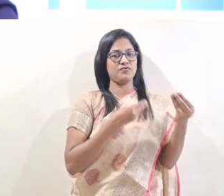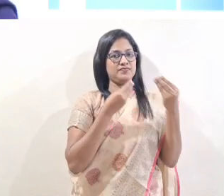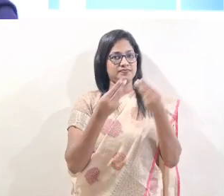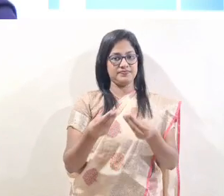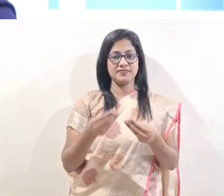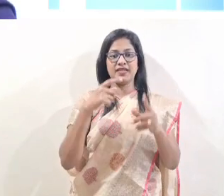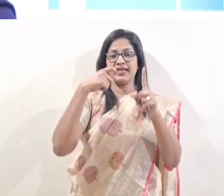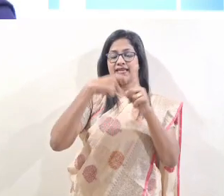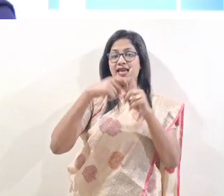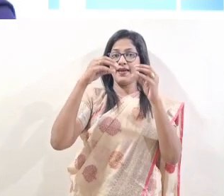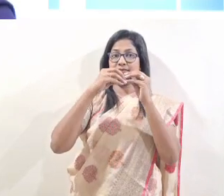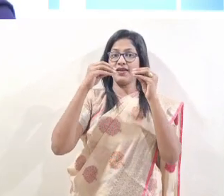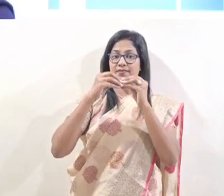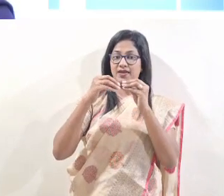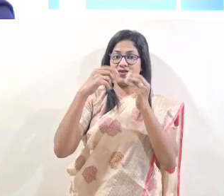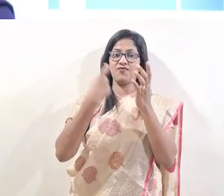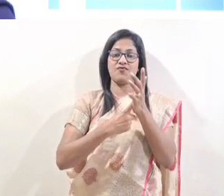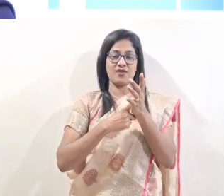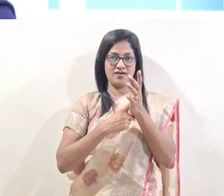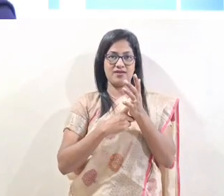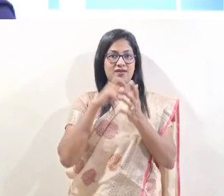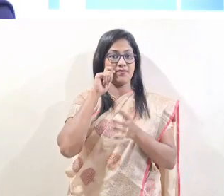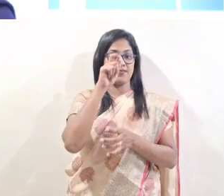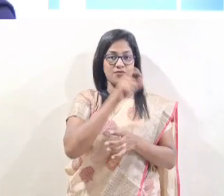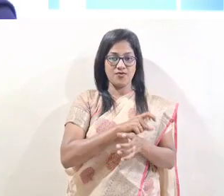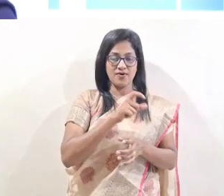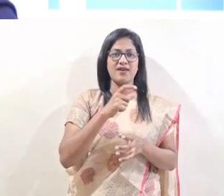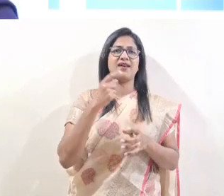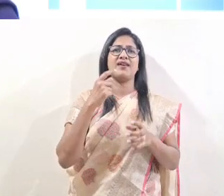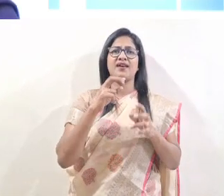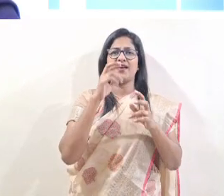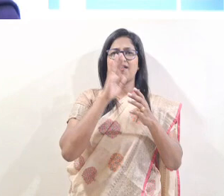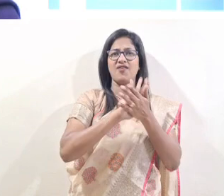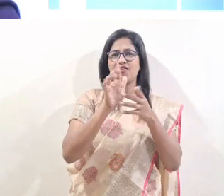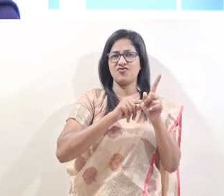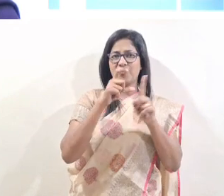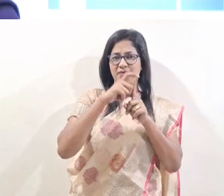Mr. KVB Reddy, MD and CEO and L&T Metro Hyderabad Limited.